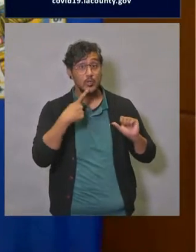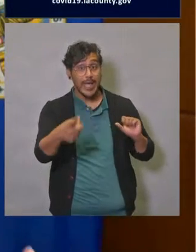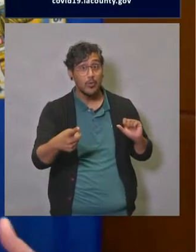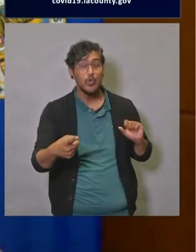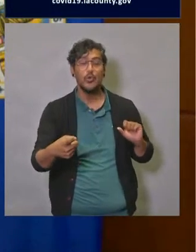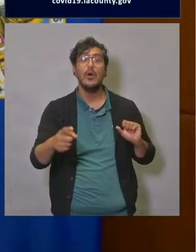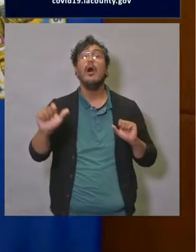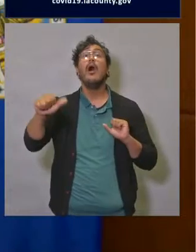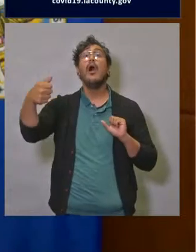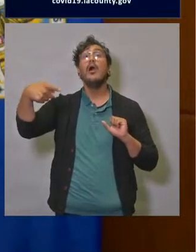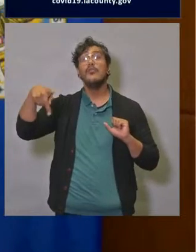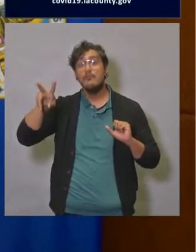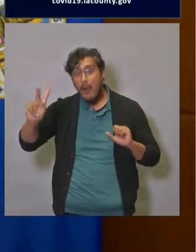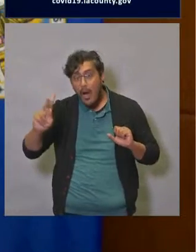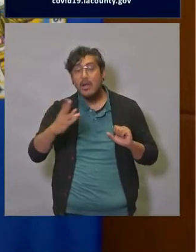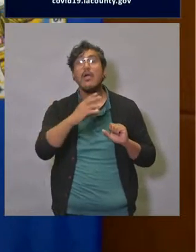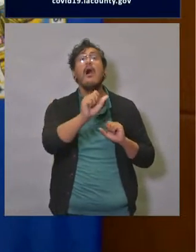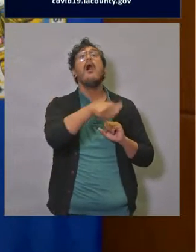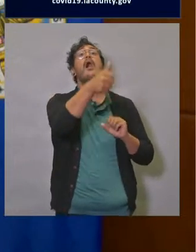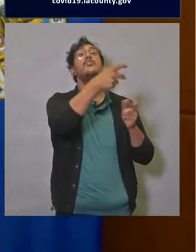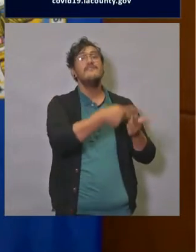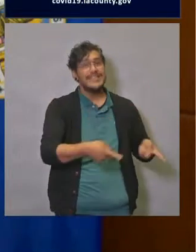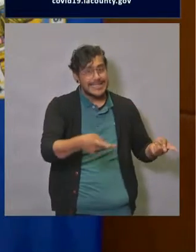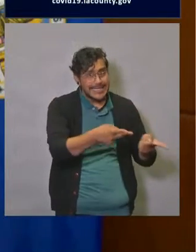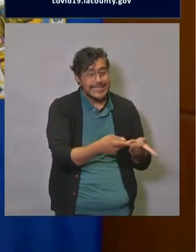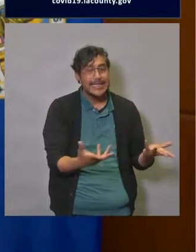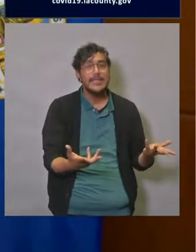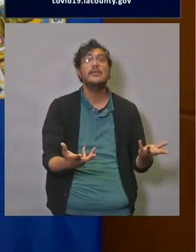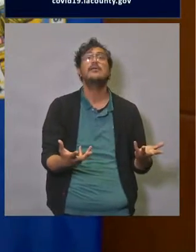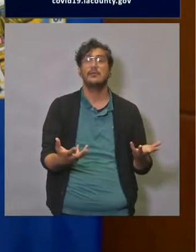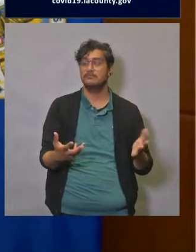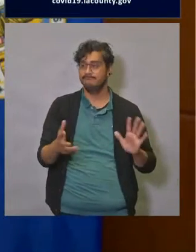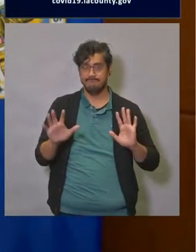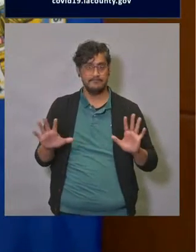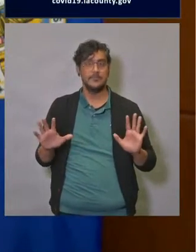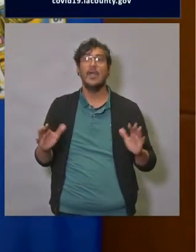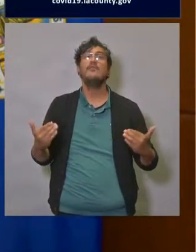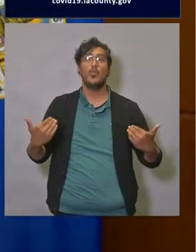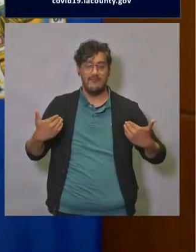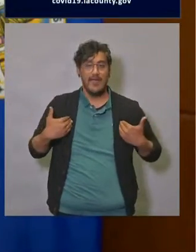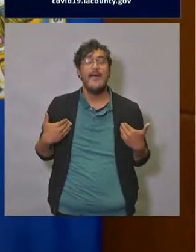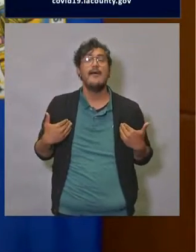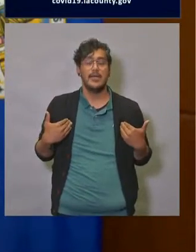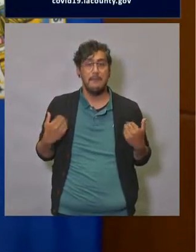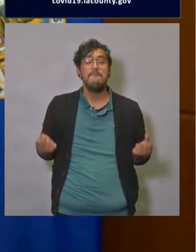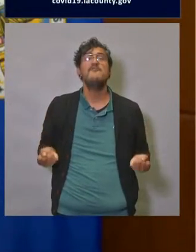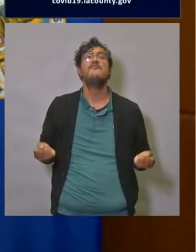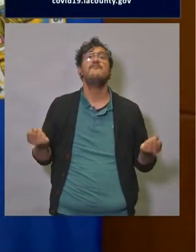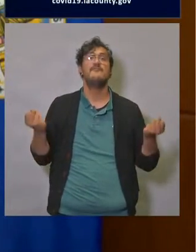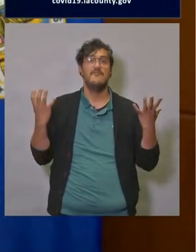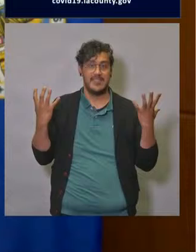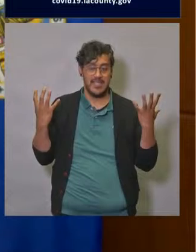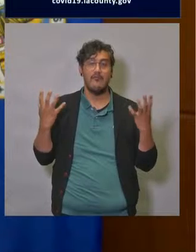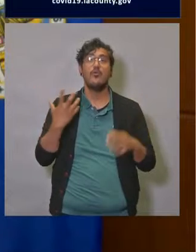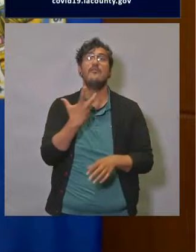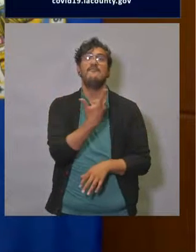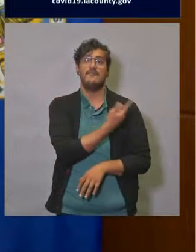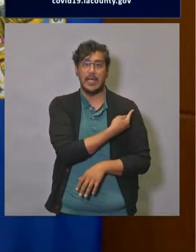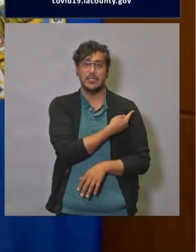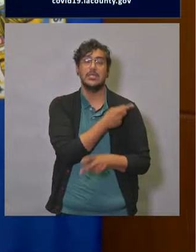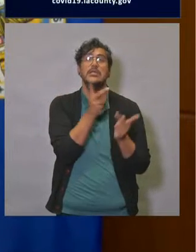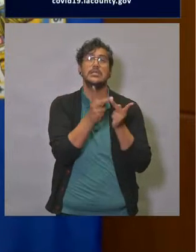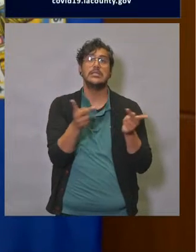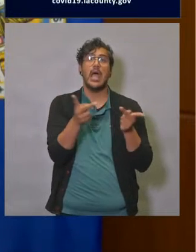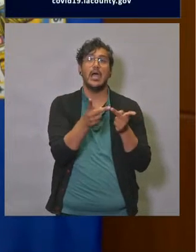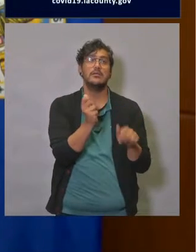other parks and facilities, I know at Obregon Park and other places, we've had several vaccination sites,